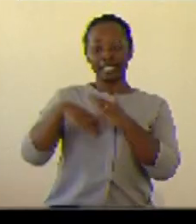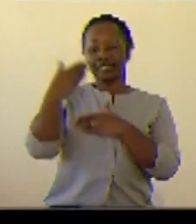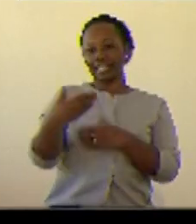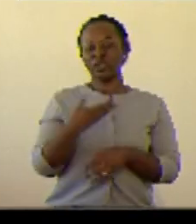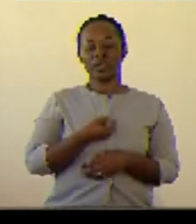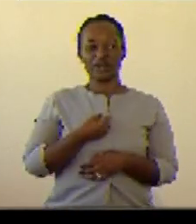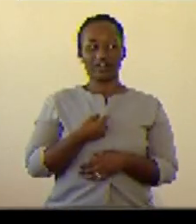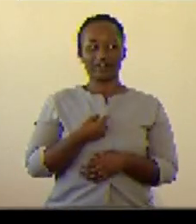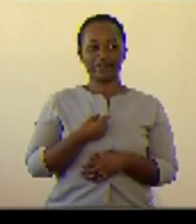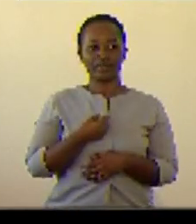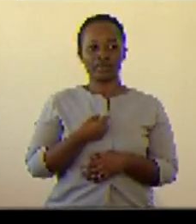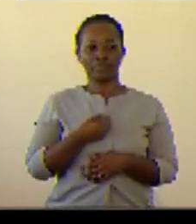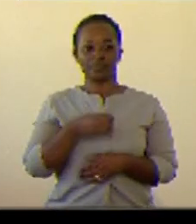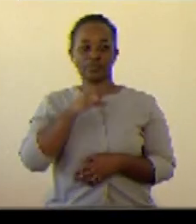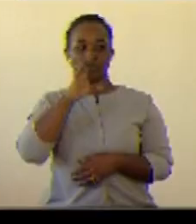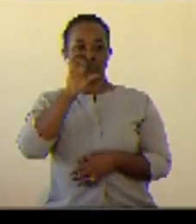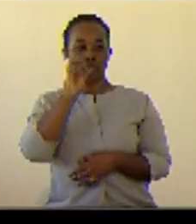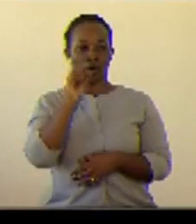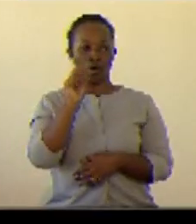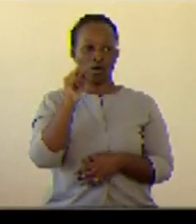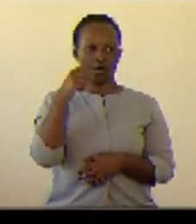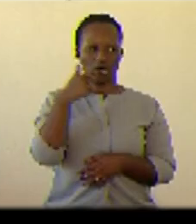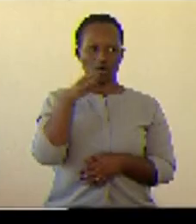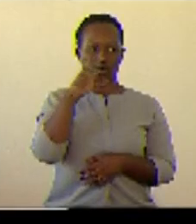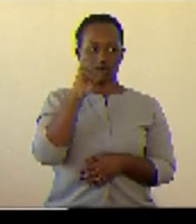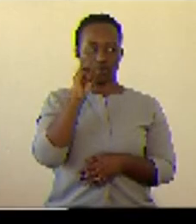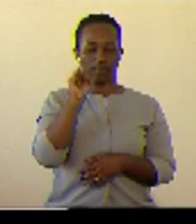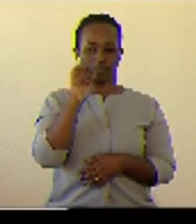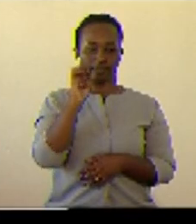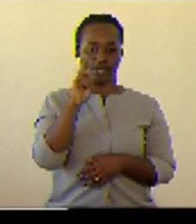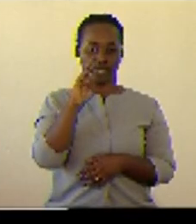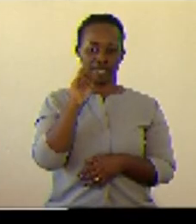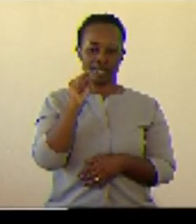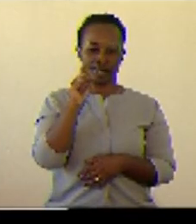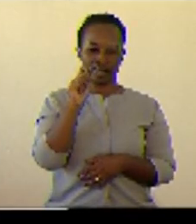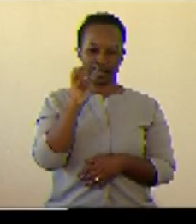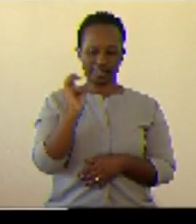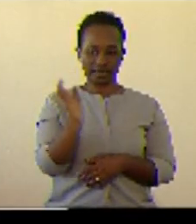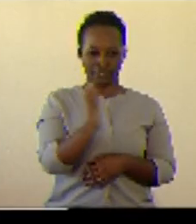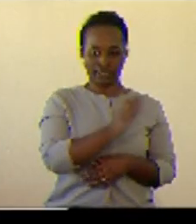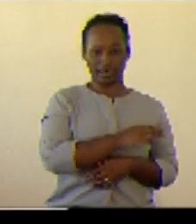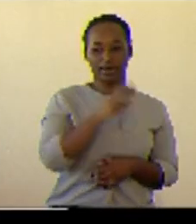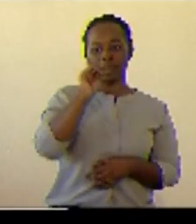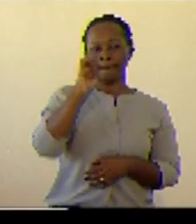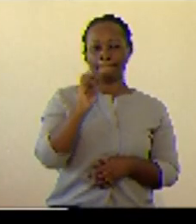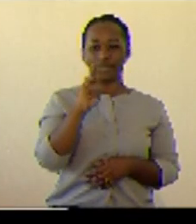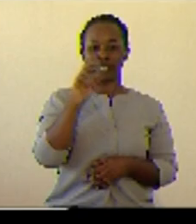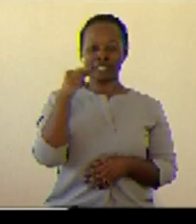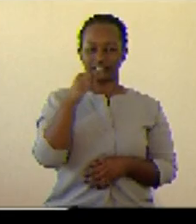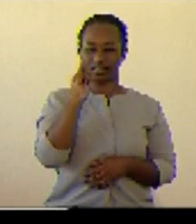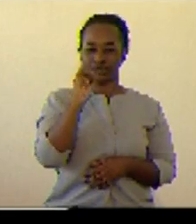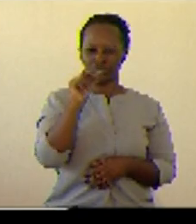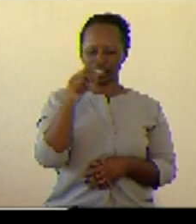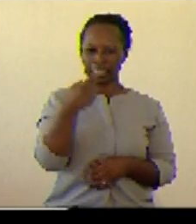have conglomerate merging. This is where farms producing goods that are not related merge.